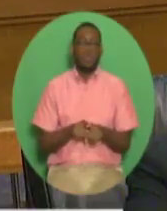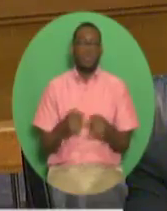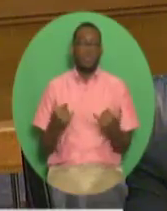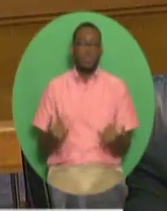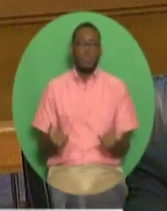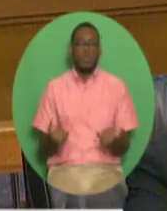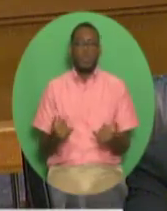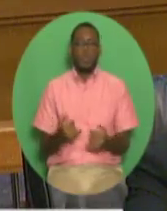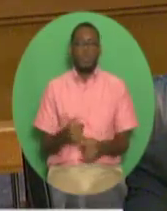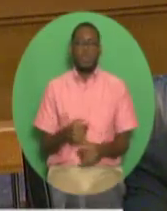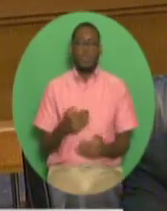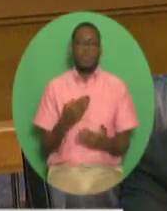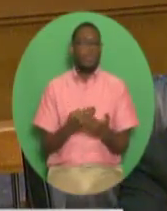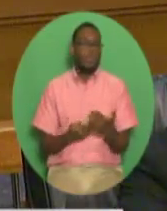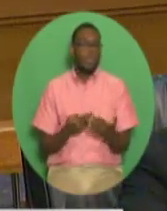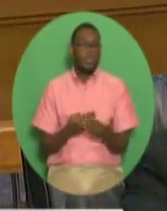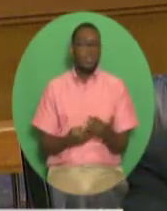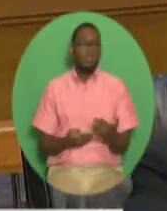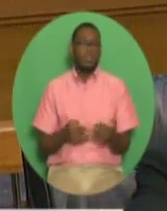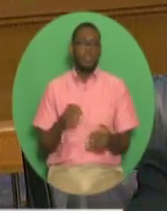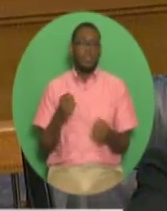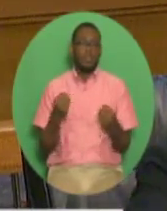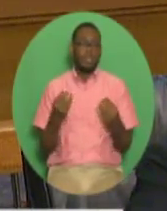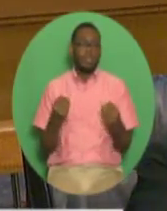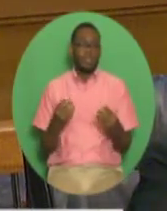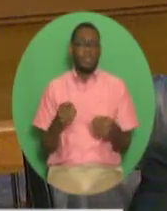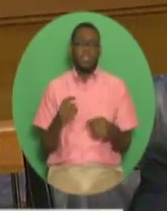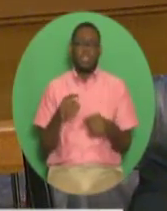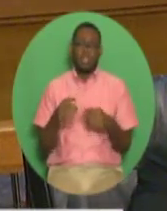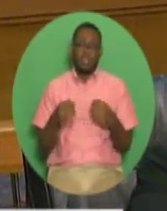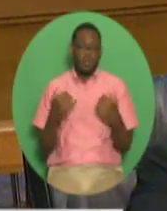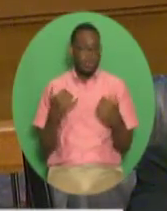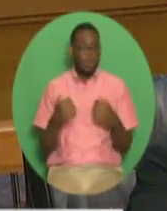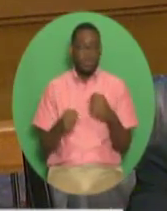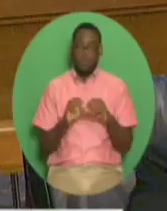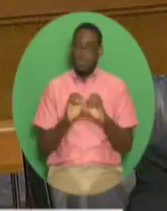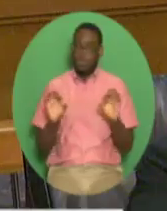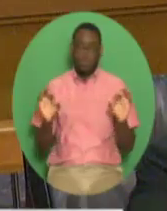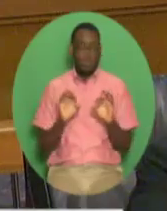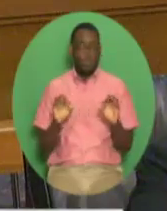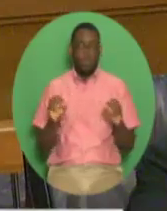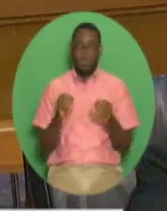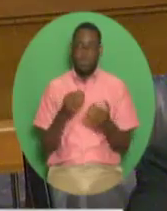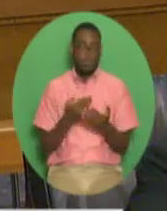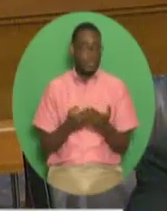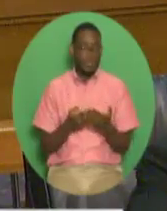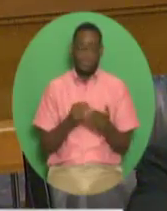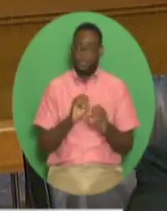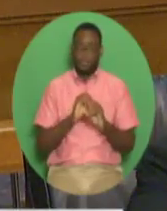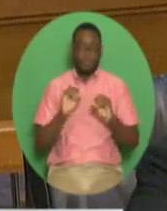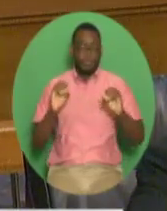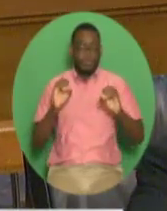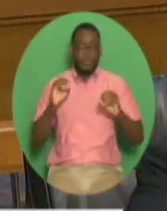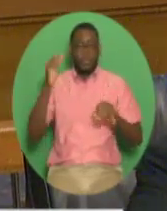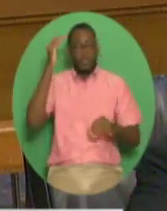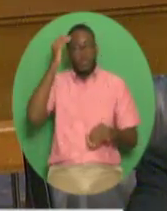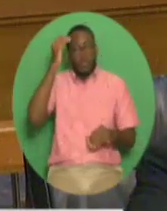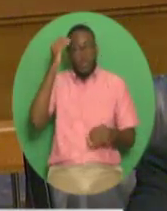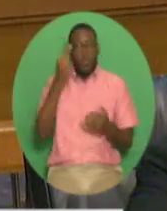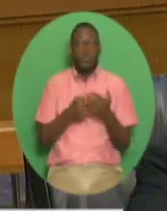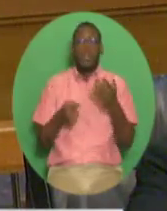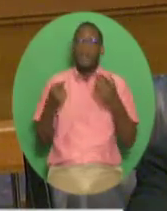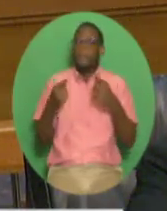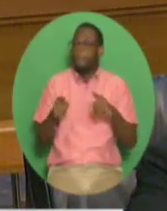been no allocation this year, so I'd want to get a response from the government as to what is the status and what are the plans with regards to that